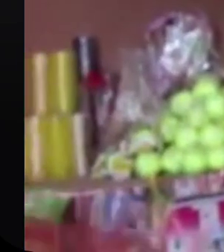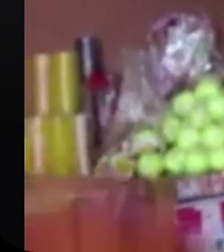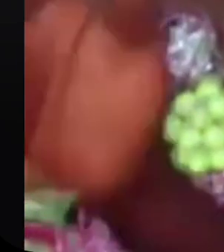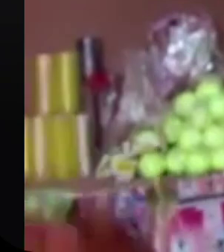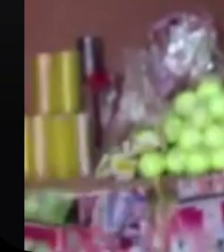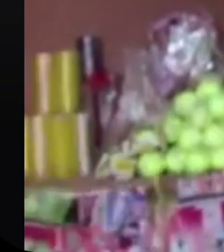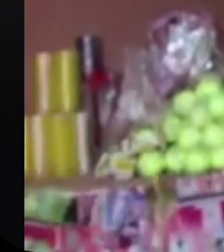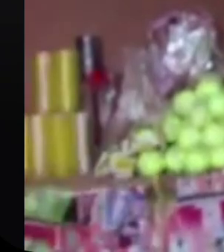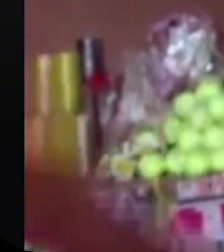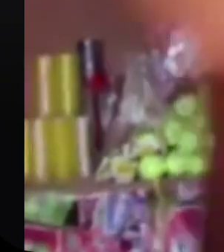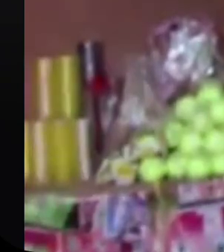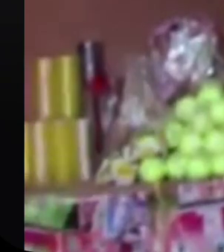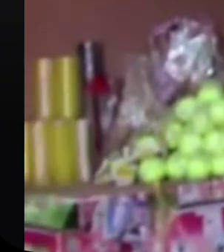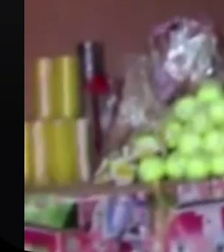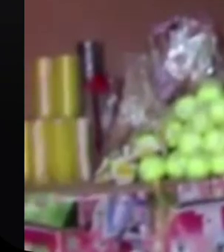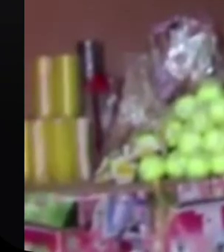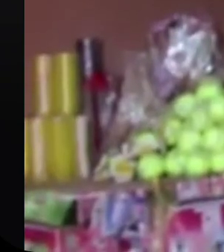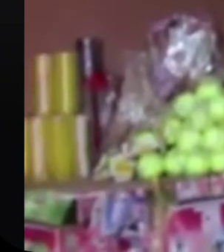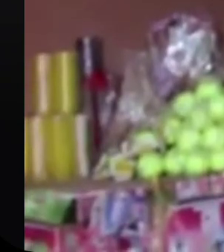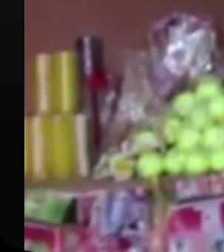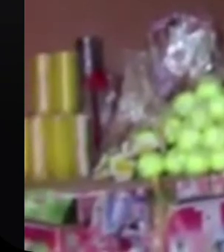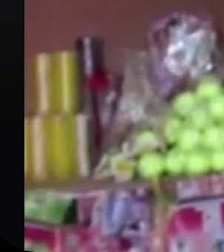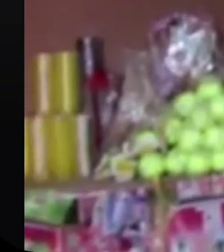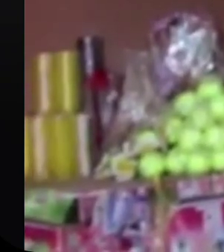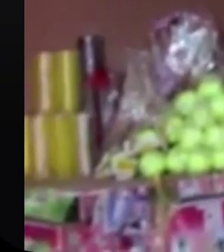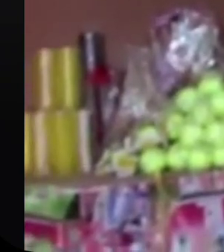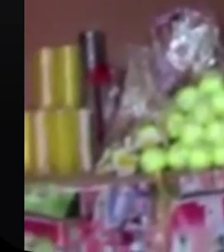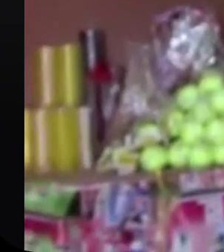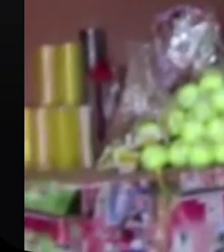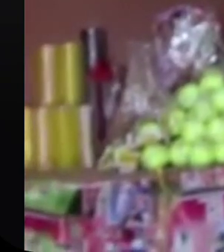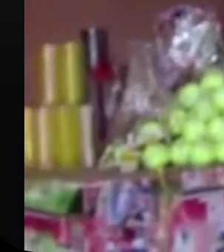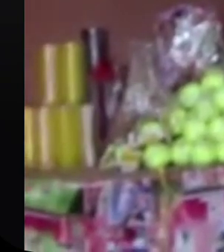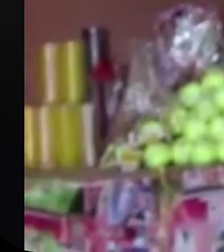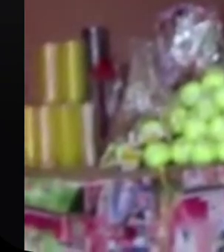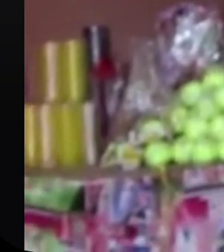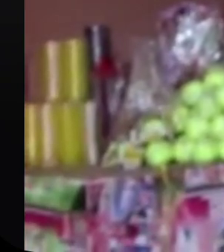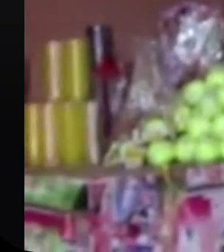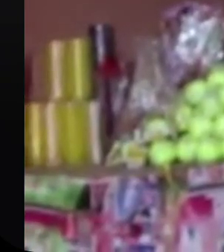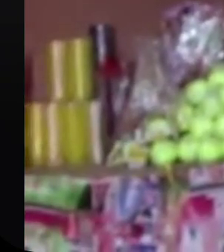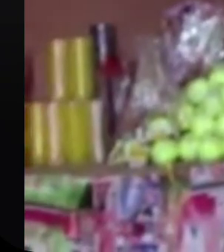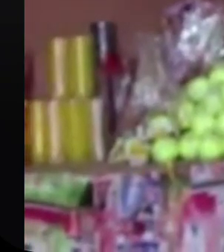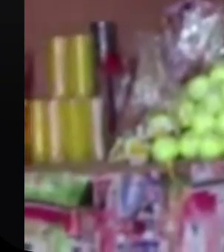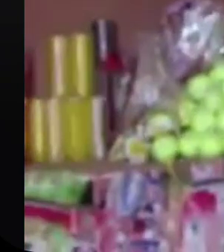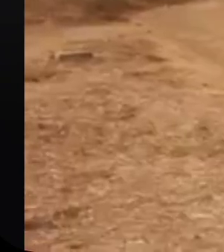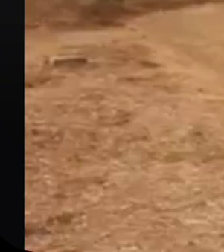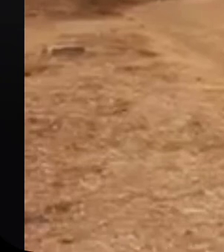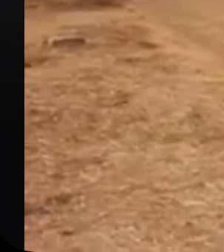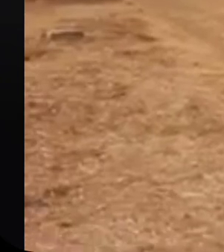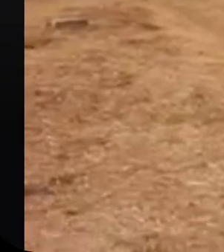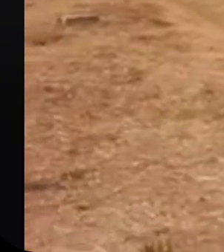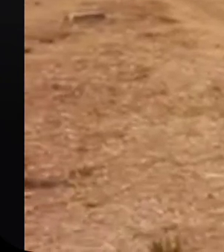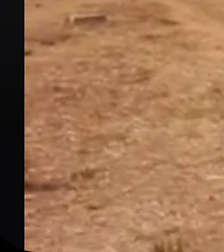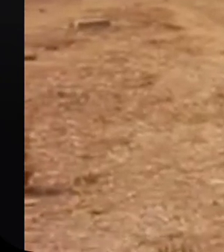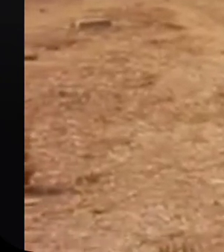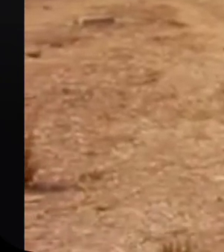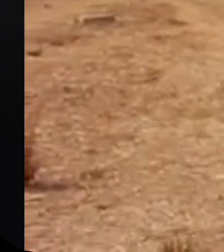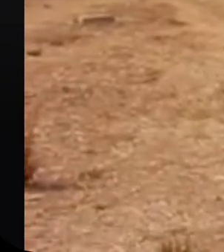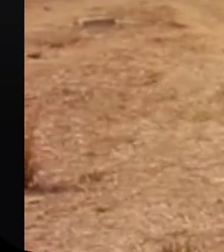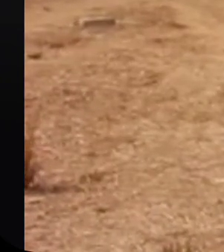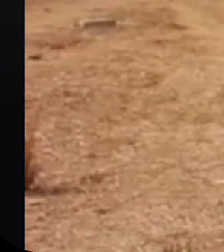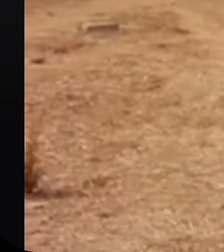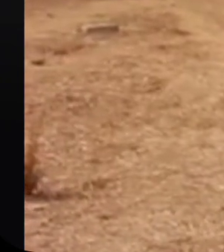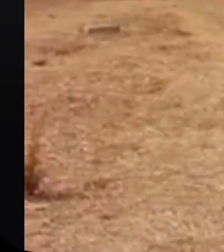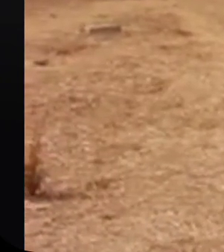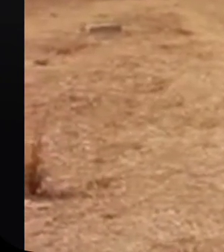because of he get power, I get this, then take they overcome it with that. Then they all they make country not they team up to it. Mina Mashiri Bongura, Mina